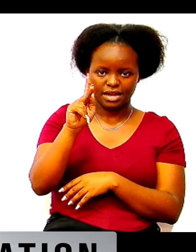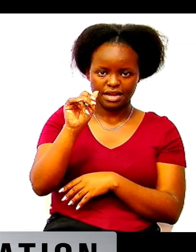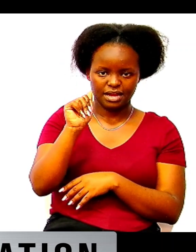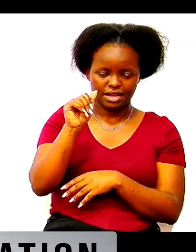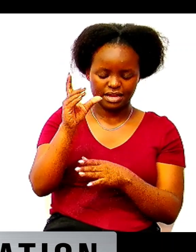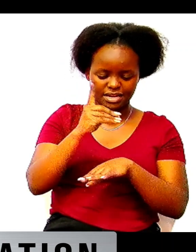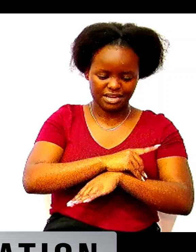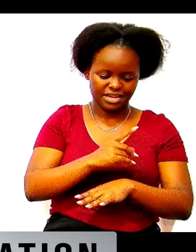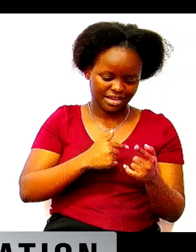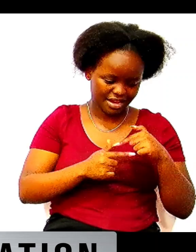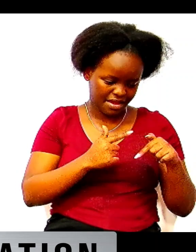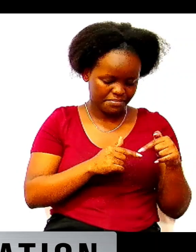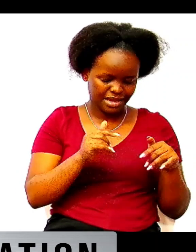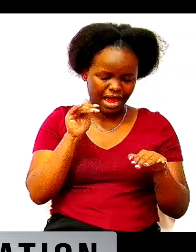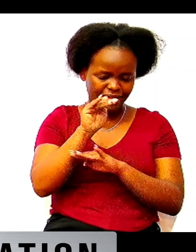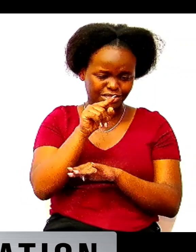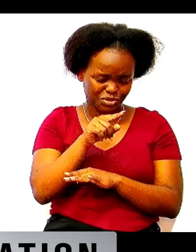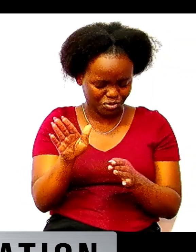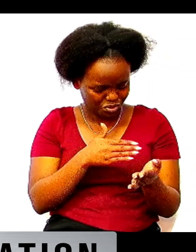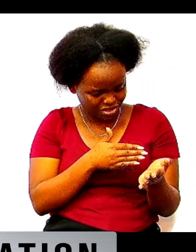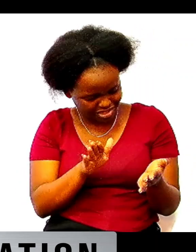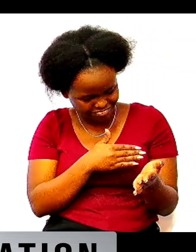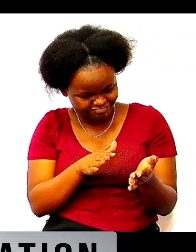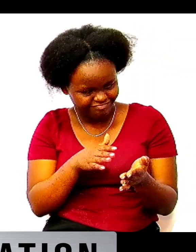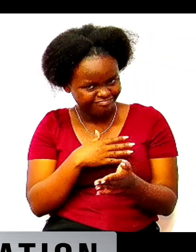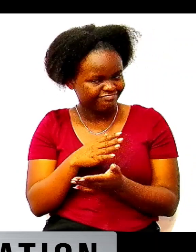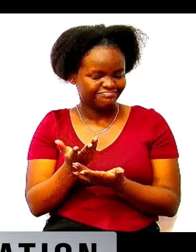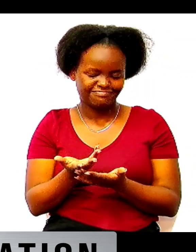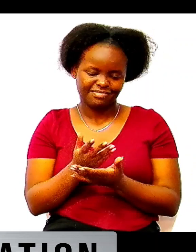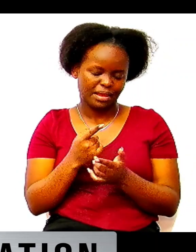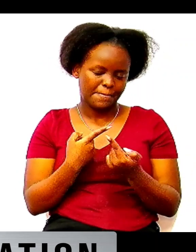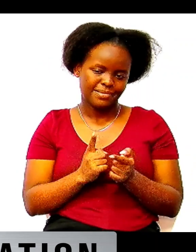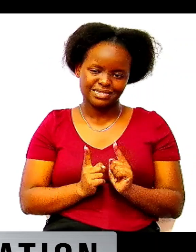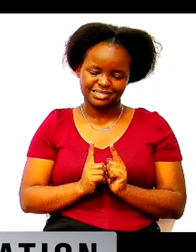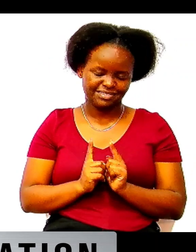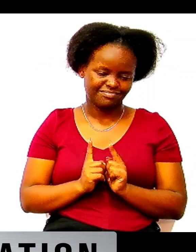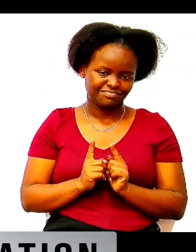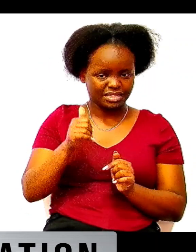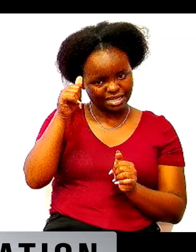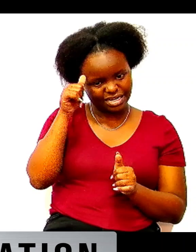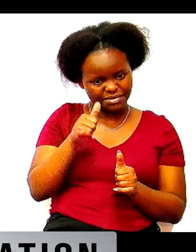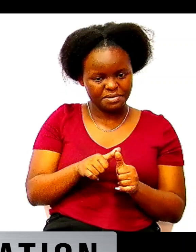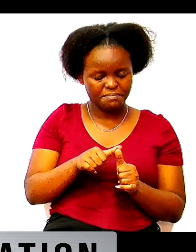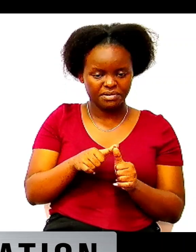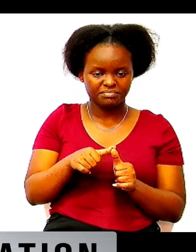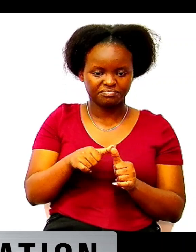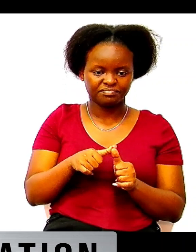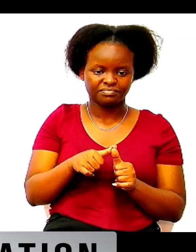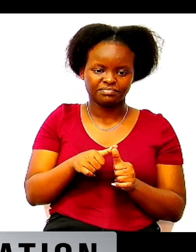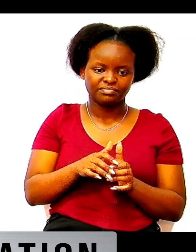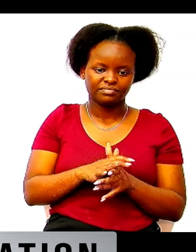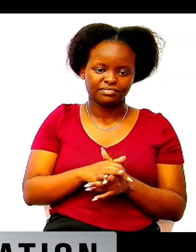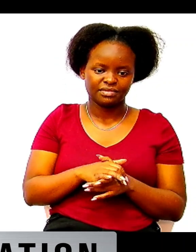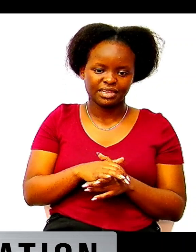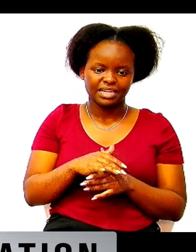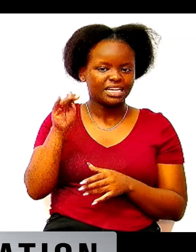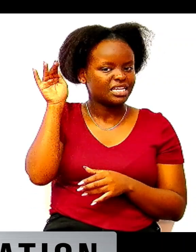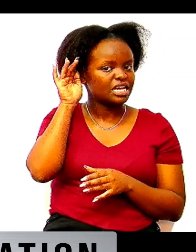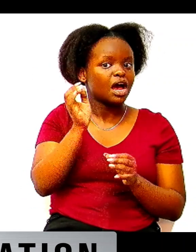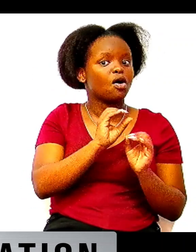sing songs, but I know the songs you may sing. You may end up singing. You remember? I don't want to hear